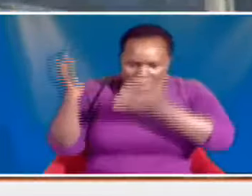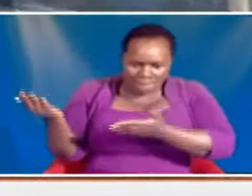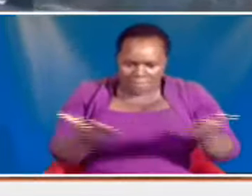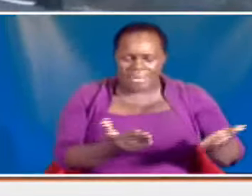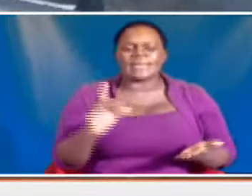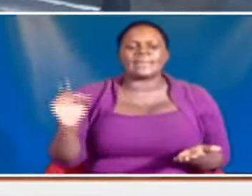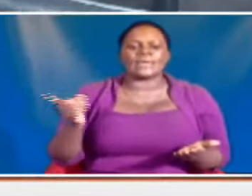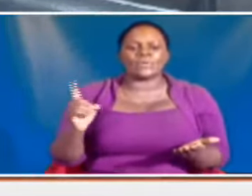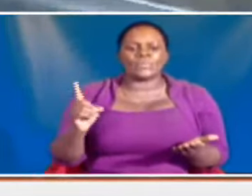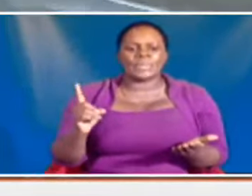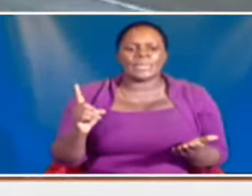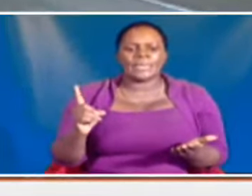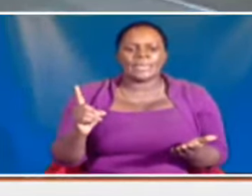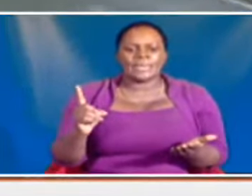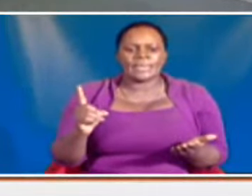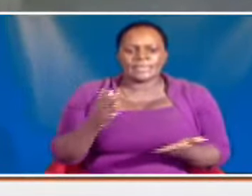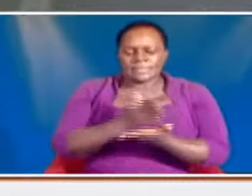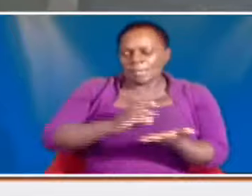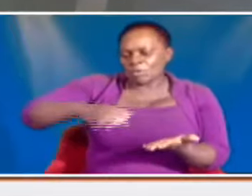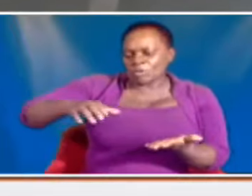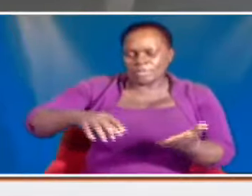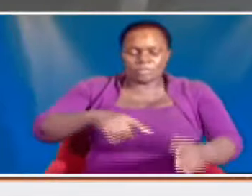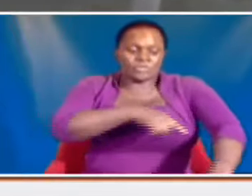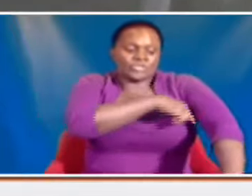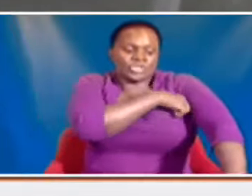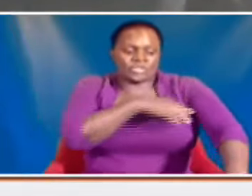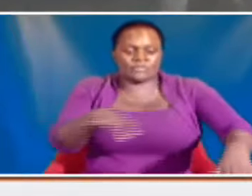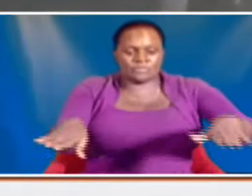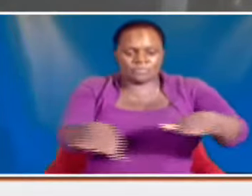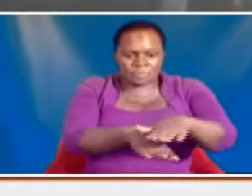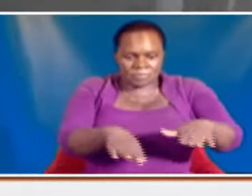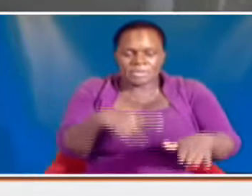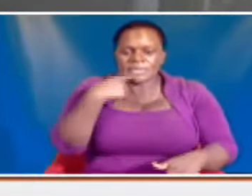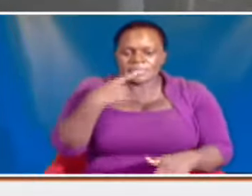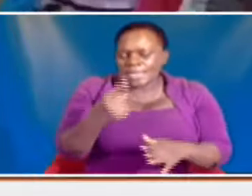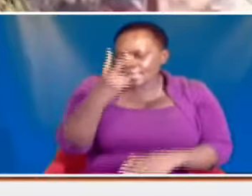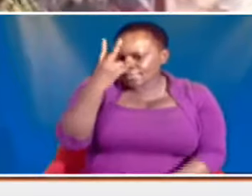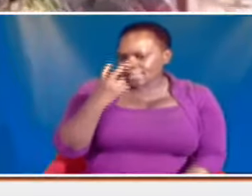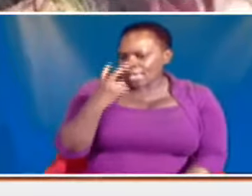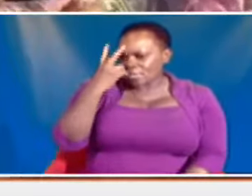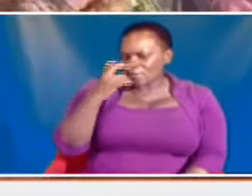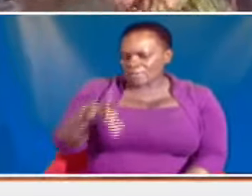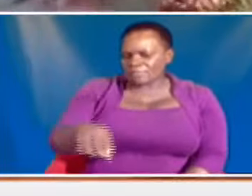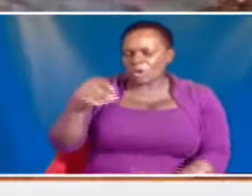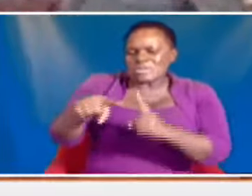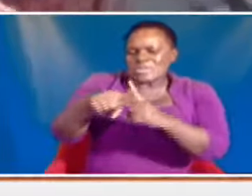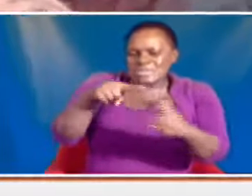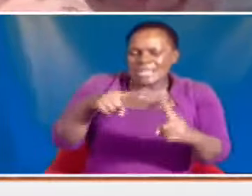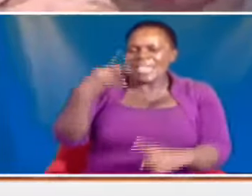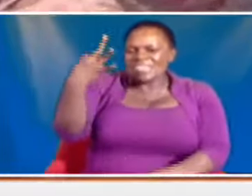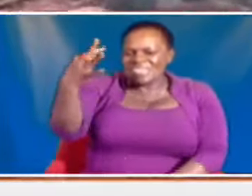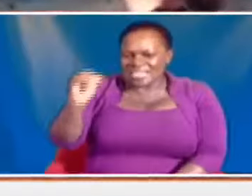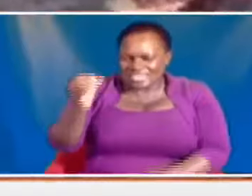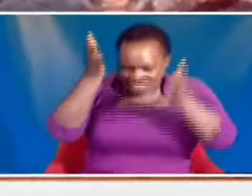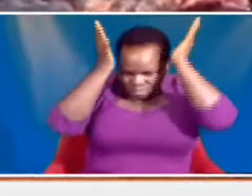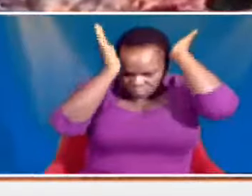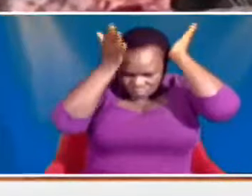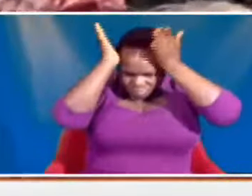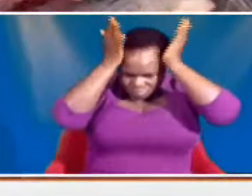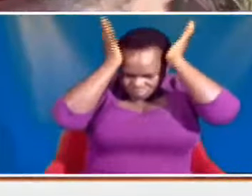Nairobi. Kirwara Sub-Location Assistant Chief Zakaria Mushiri says the suspects were found slaughtering 30 donkeys meant